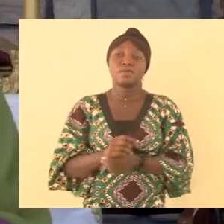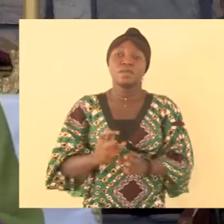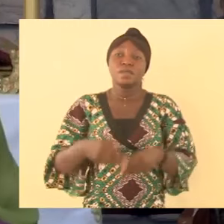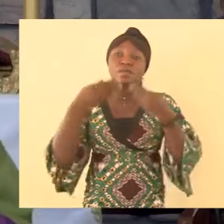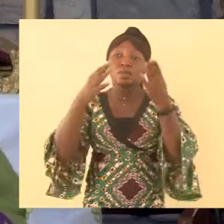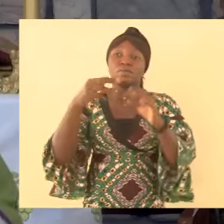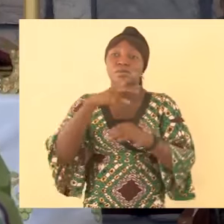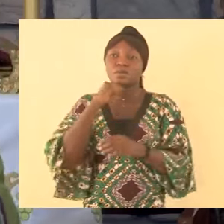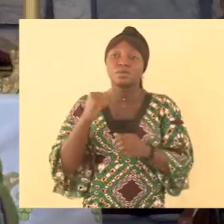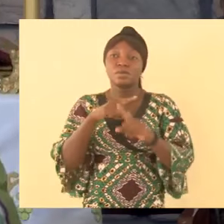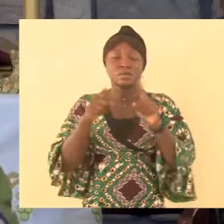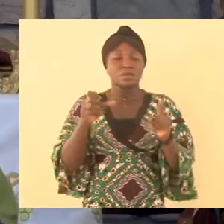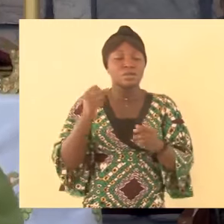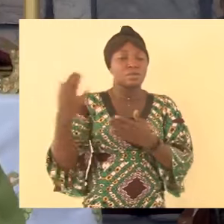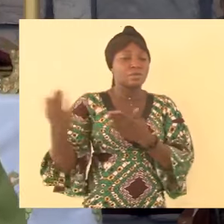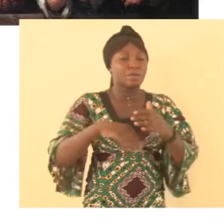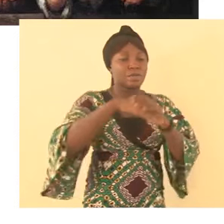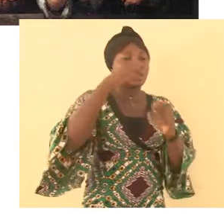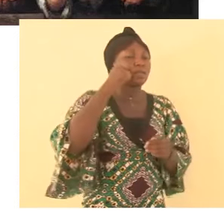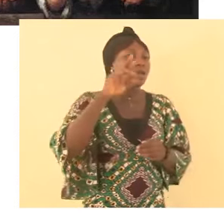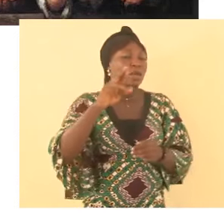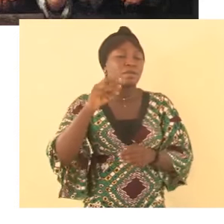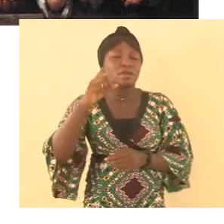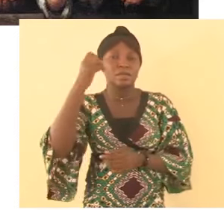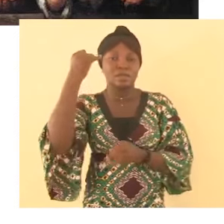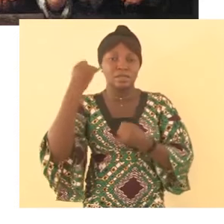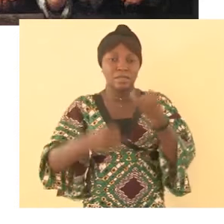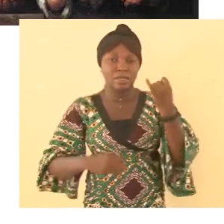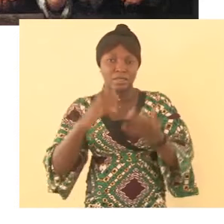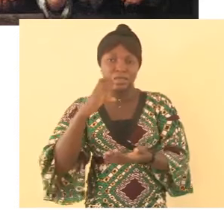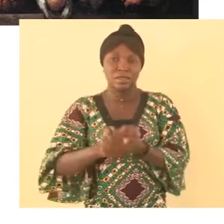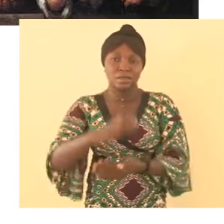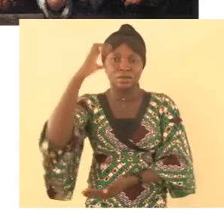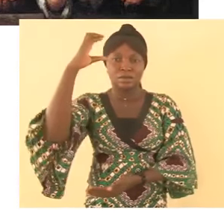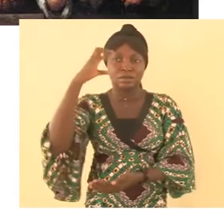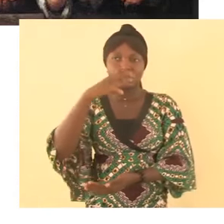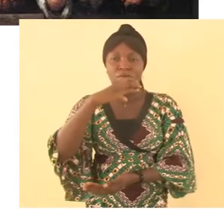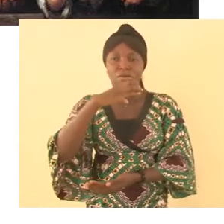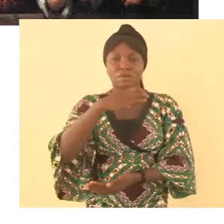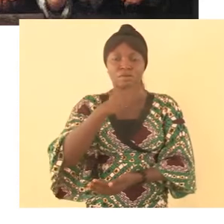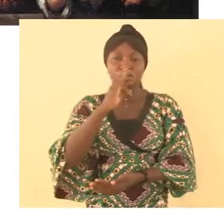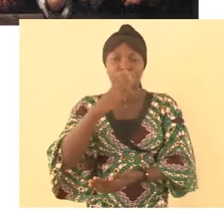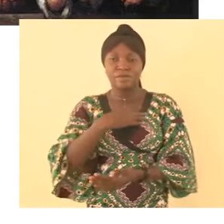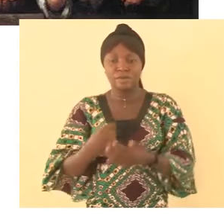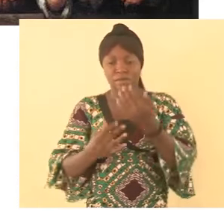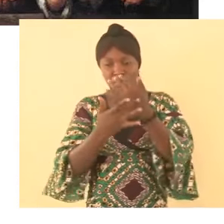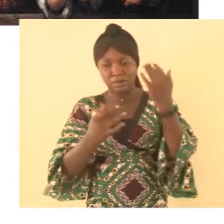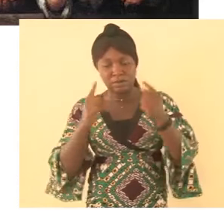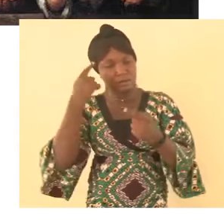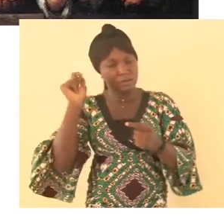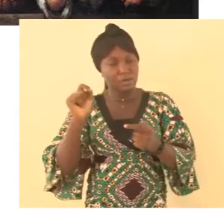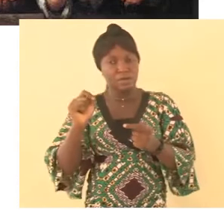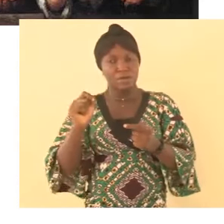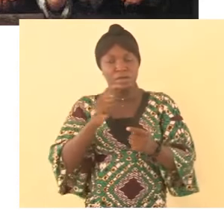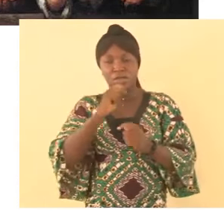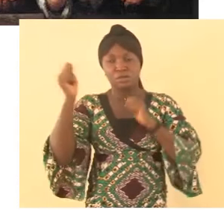Her generosity was spectacular. I say she brought out her last cup of grains and jug of oil for a total